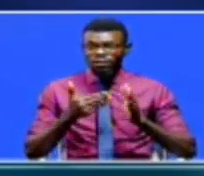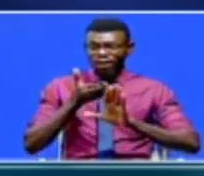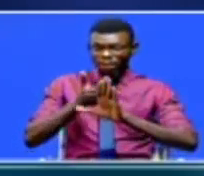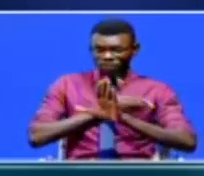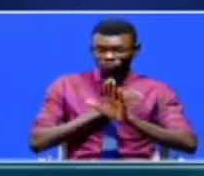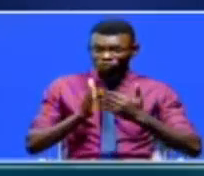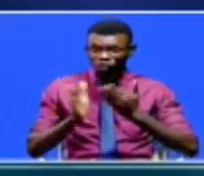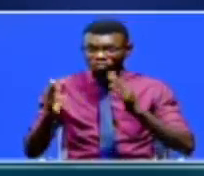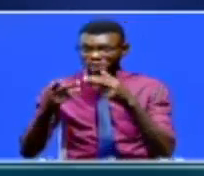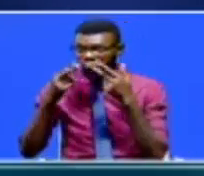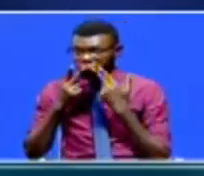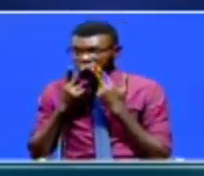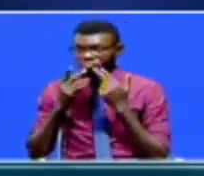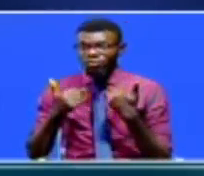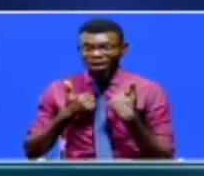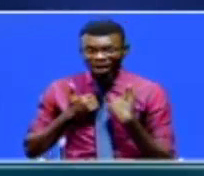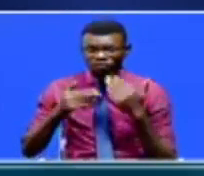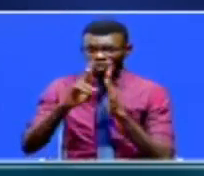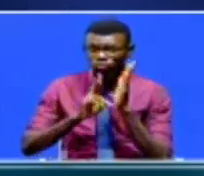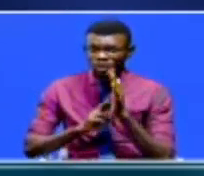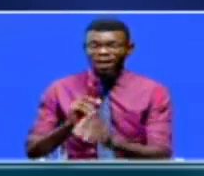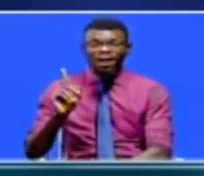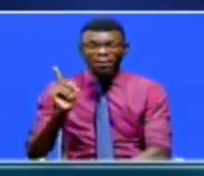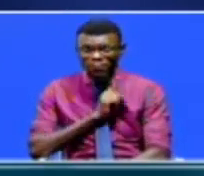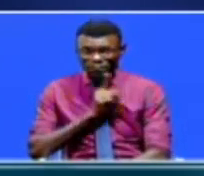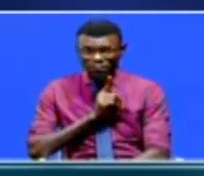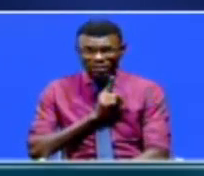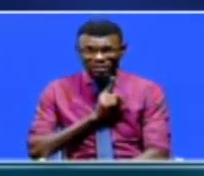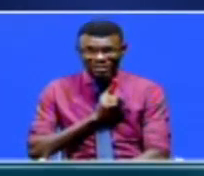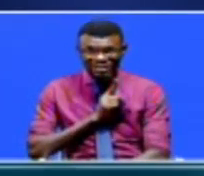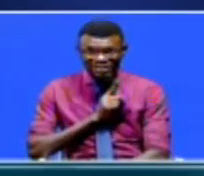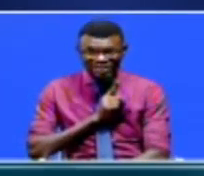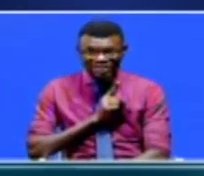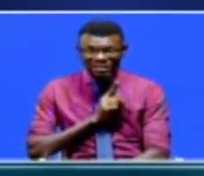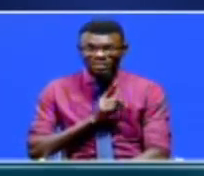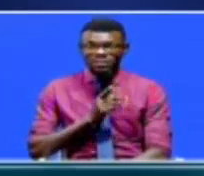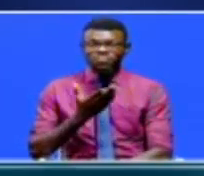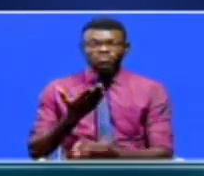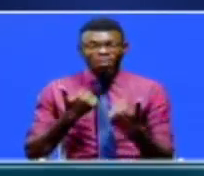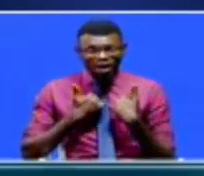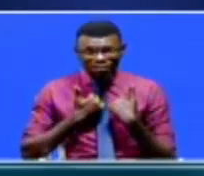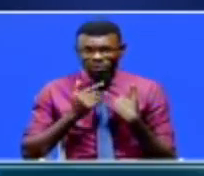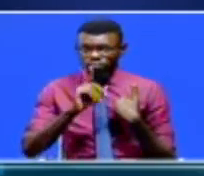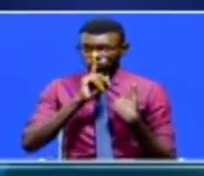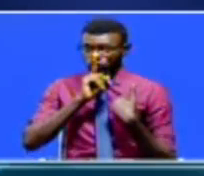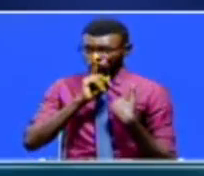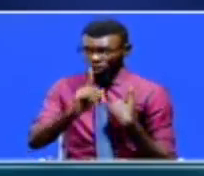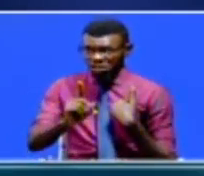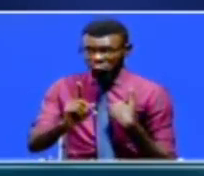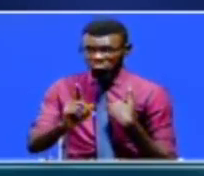And these protocols and guidelines are very stringent. Based on the directive that we